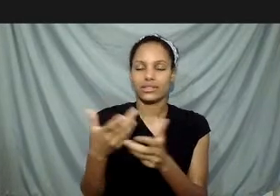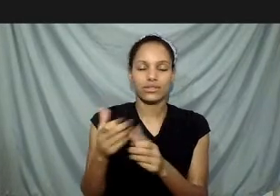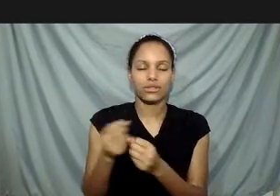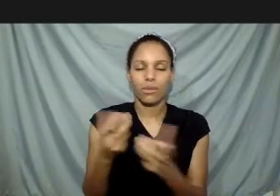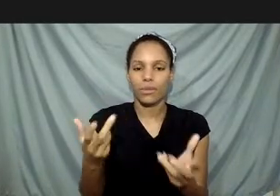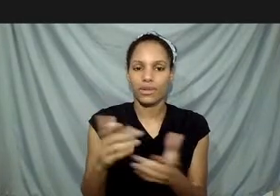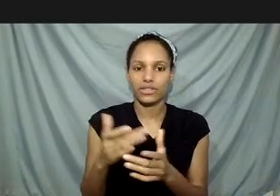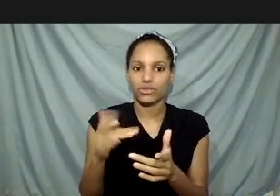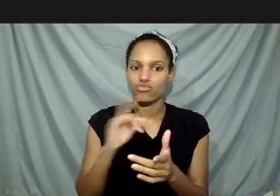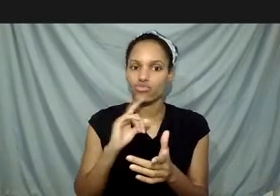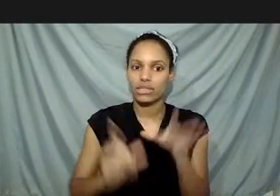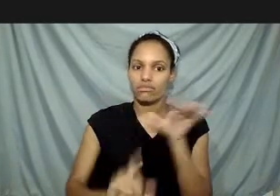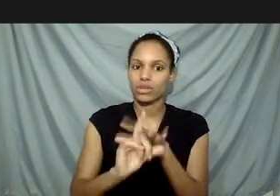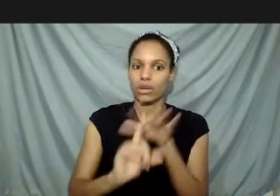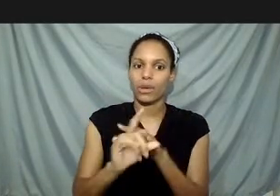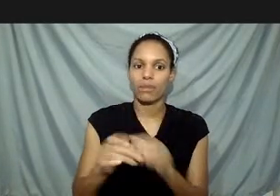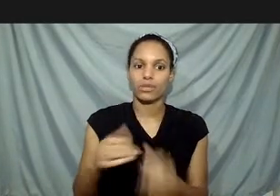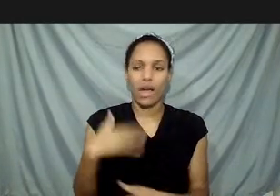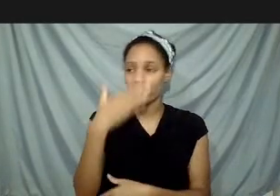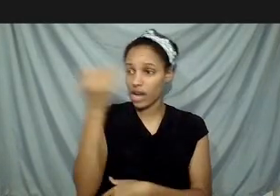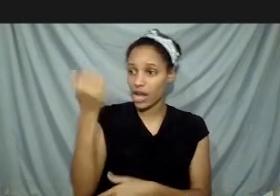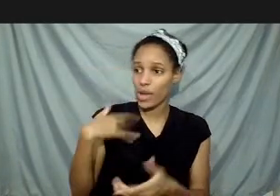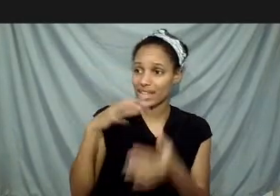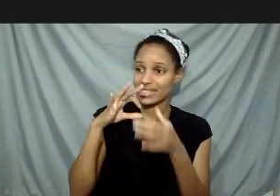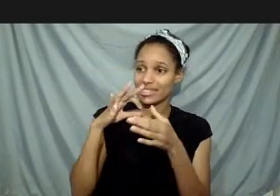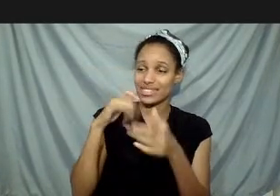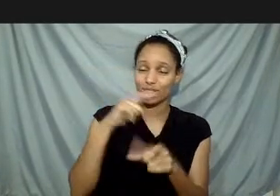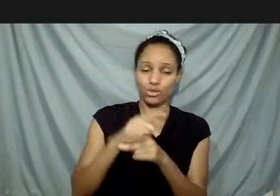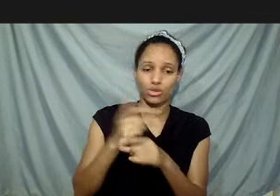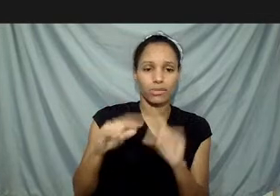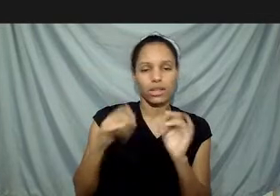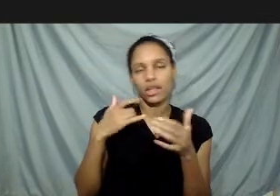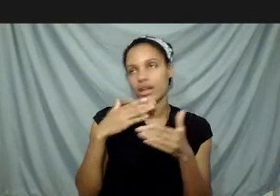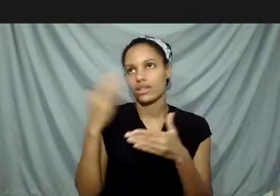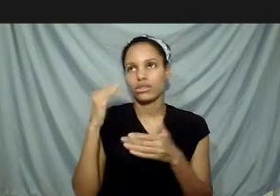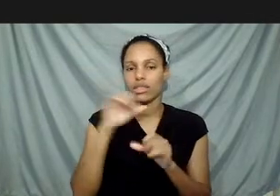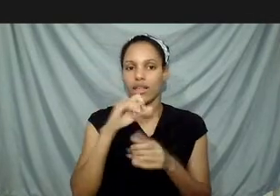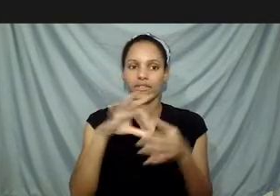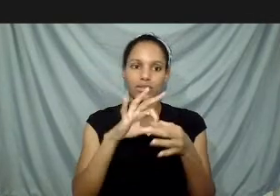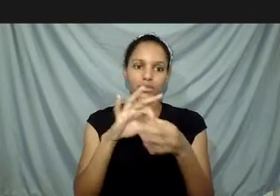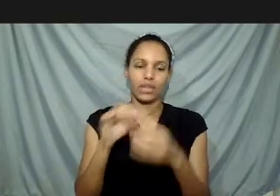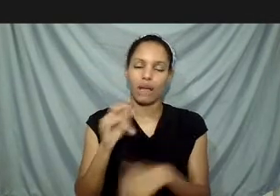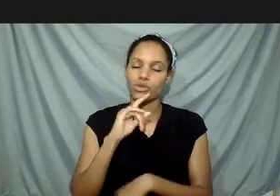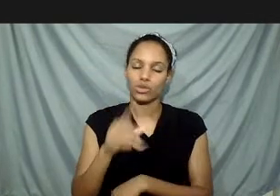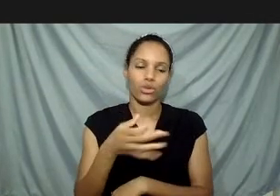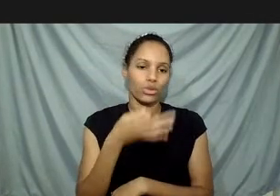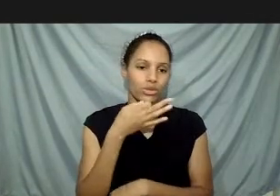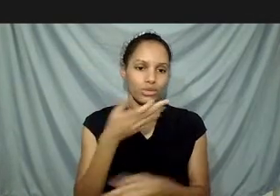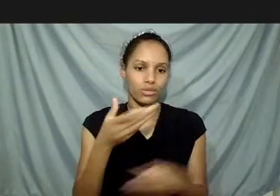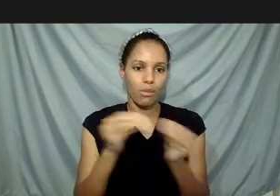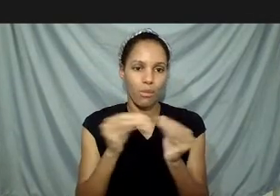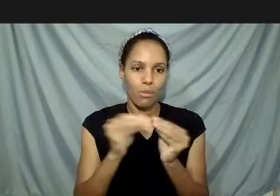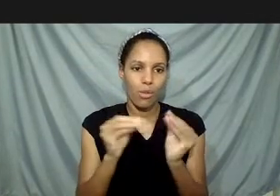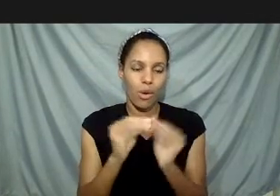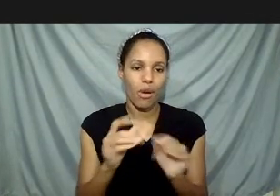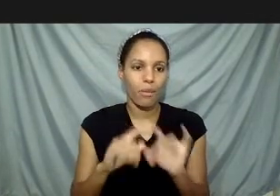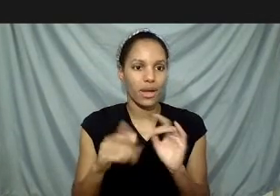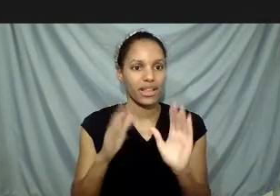that. All right. Well, I'm sure there's more. See you in a minute, Deva. Deva, you're awesome. Thank